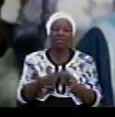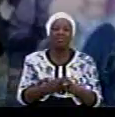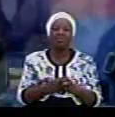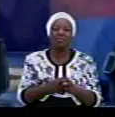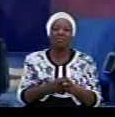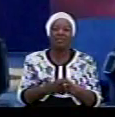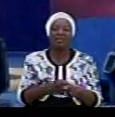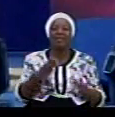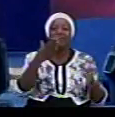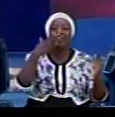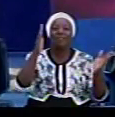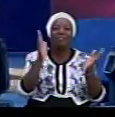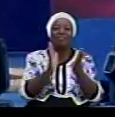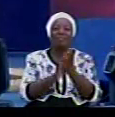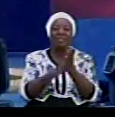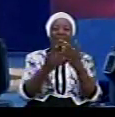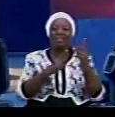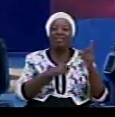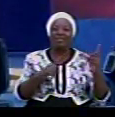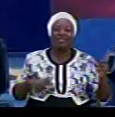Praise the Lord.